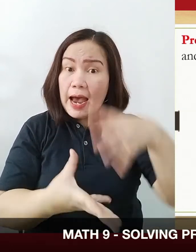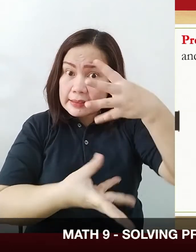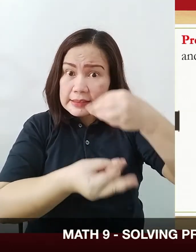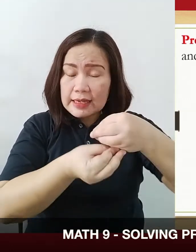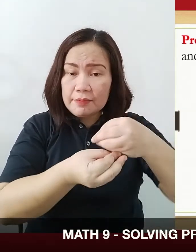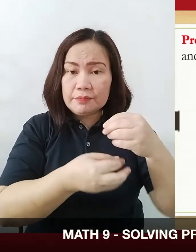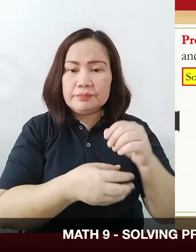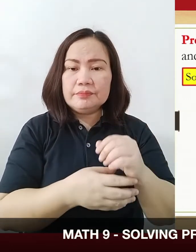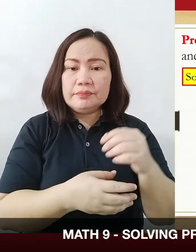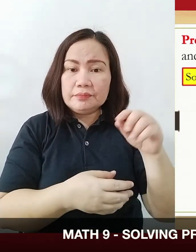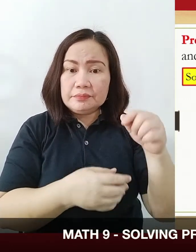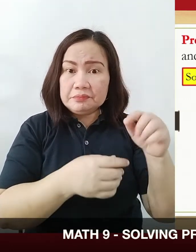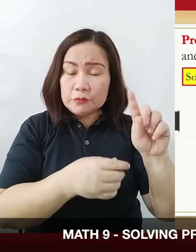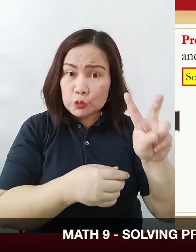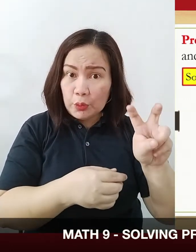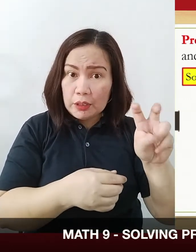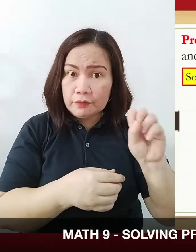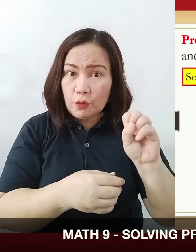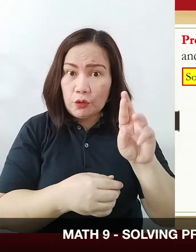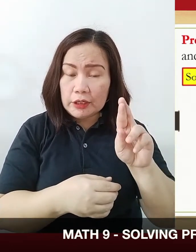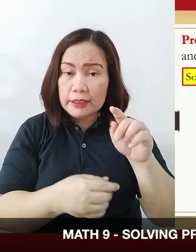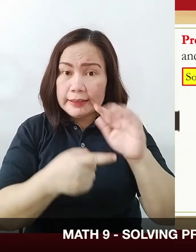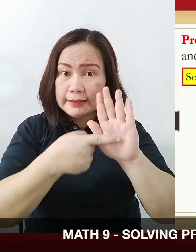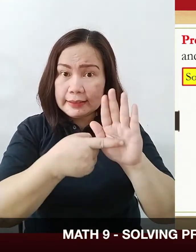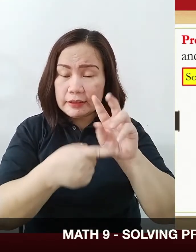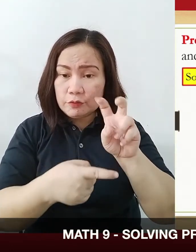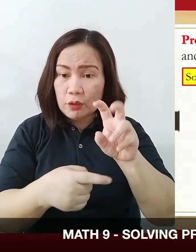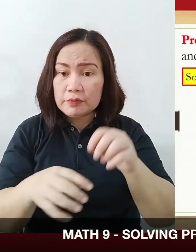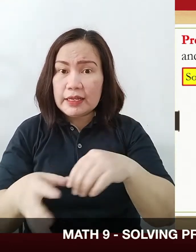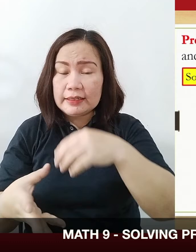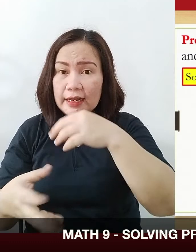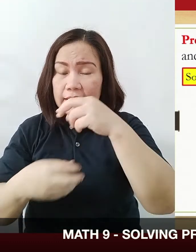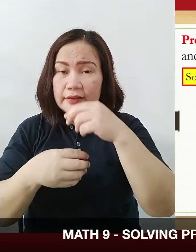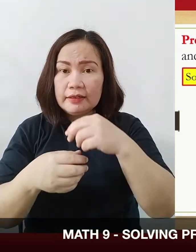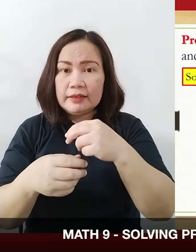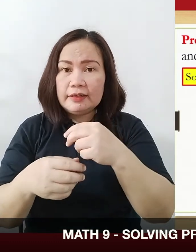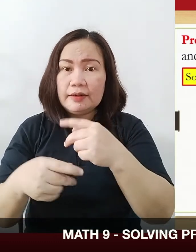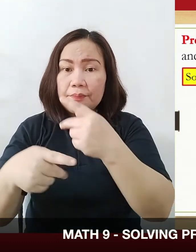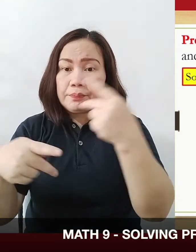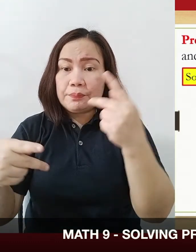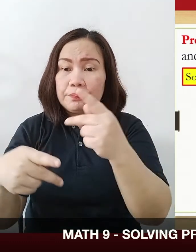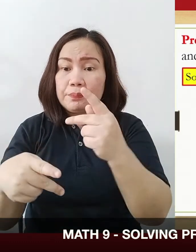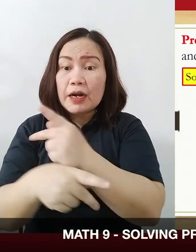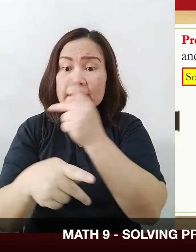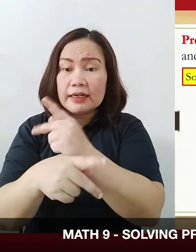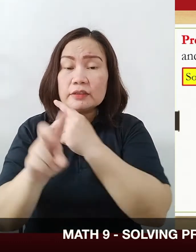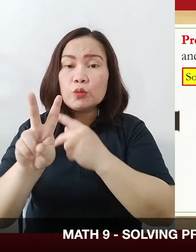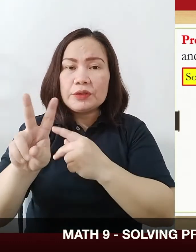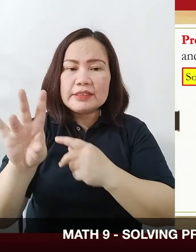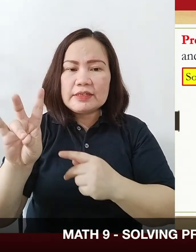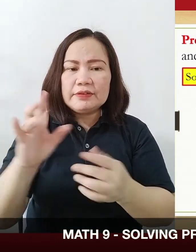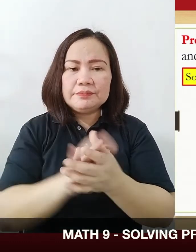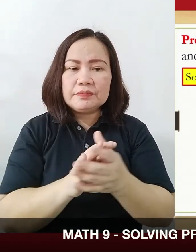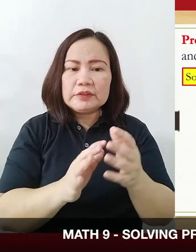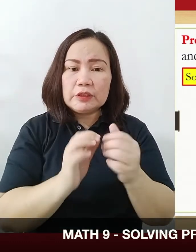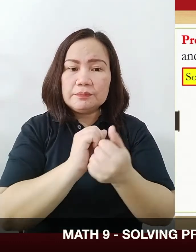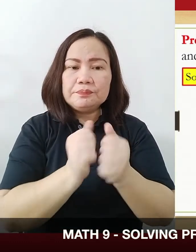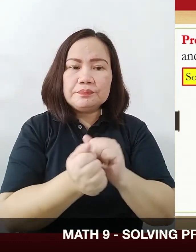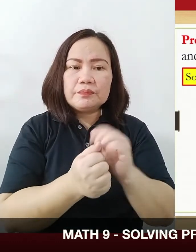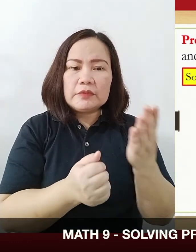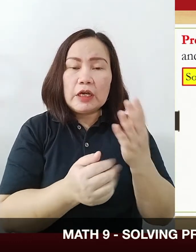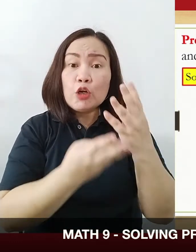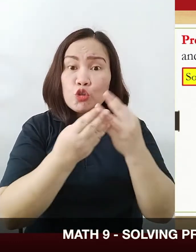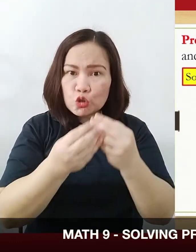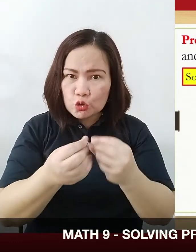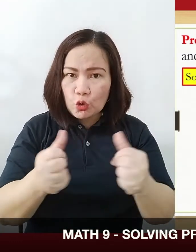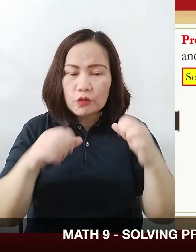product. Okay? So, let us solve the equation. X squared plus b over ax plus c over a is equal